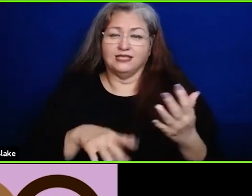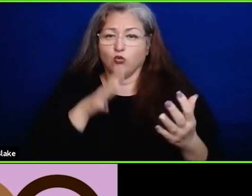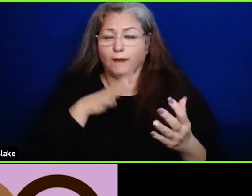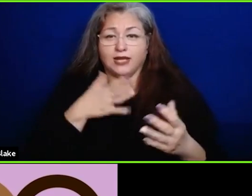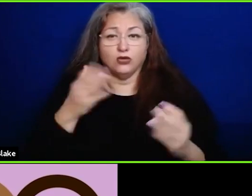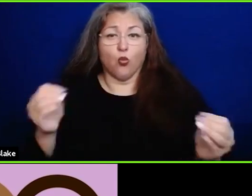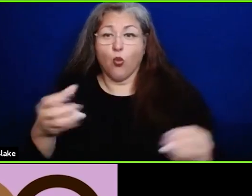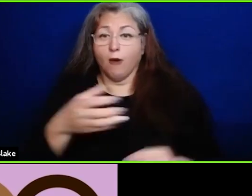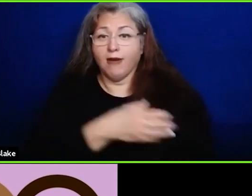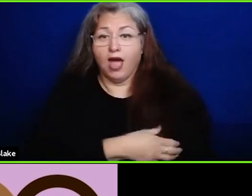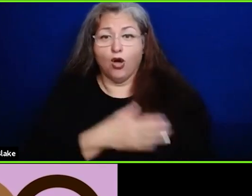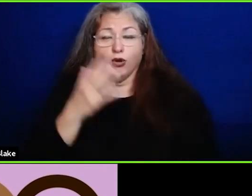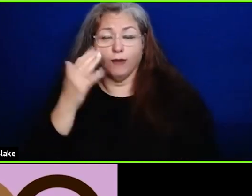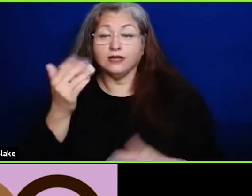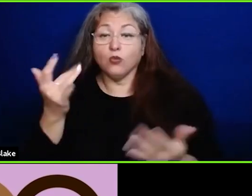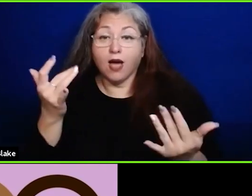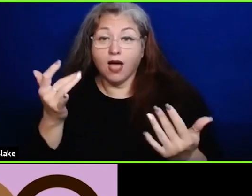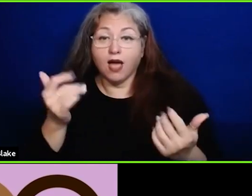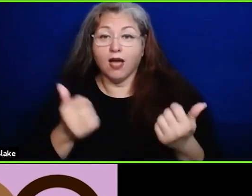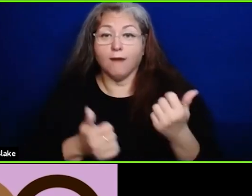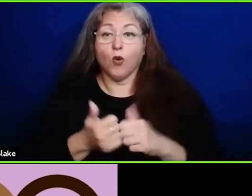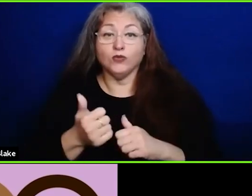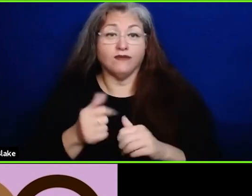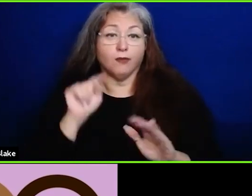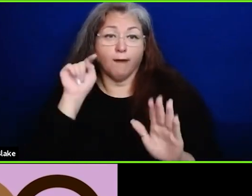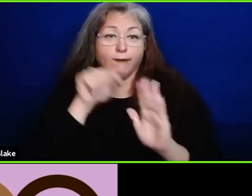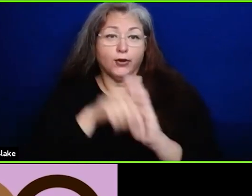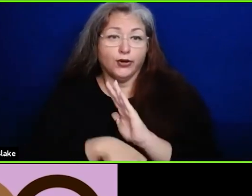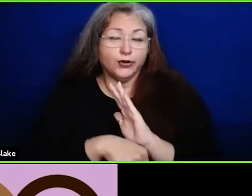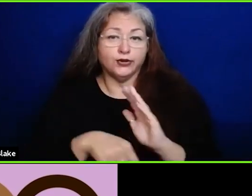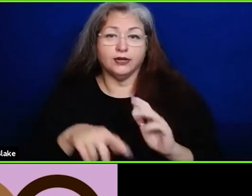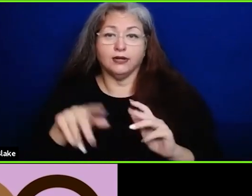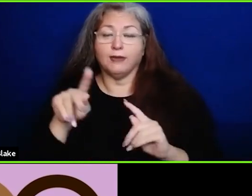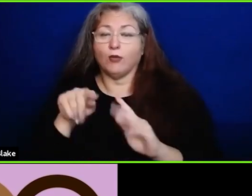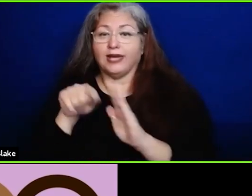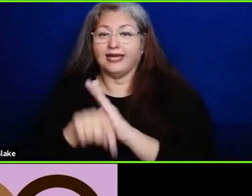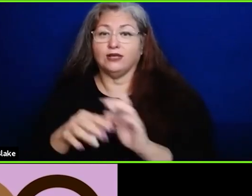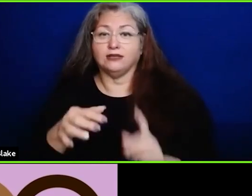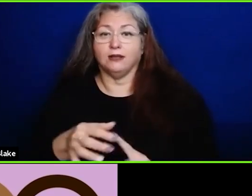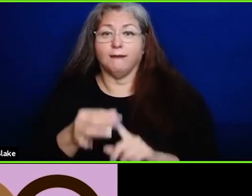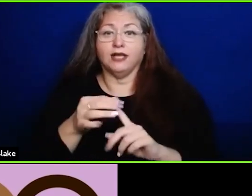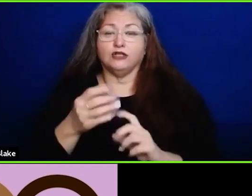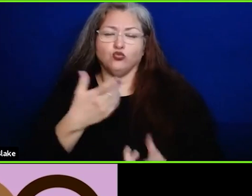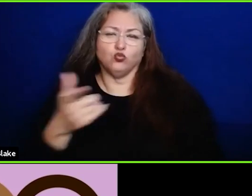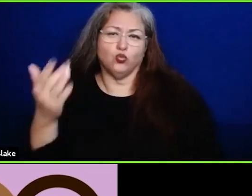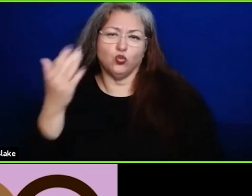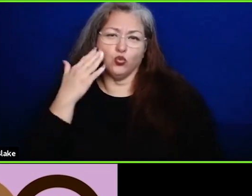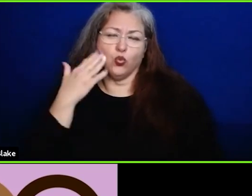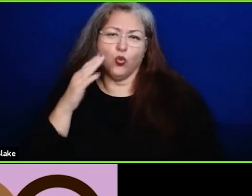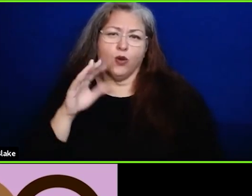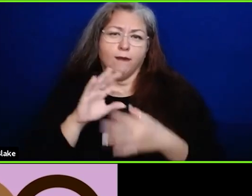that many of them are being murdered, many of them are being killed. In particular, many of you know about the